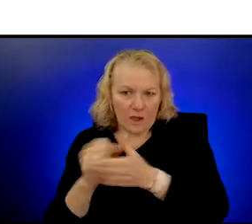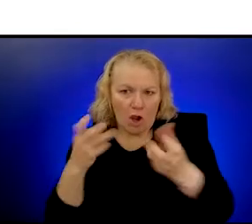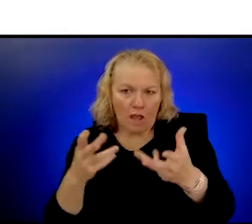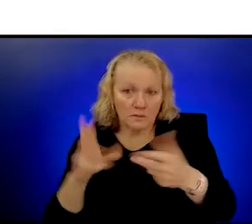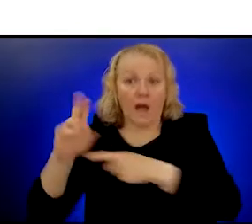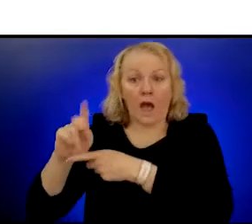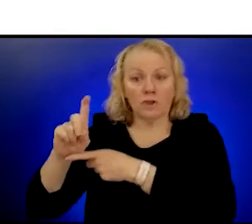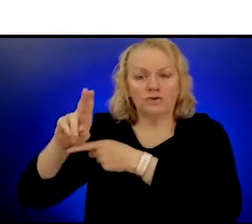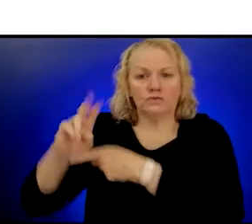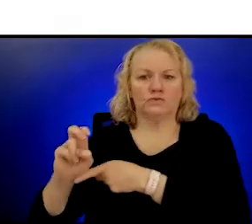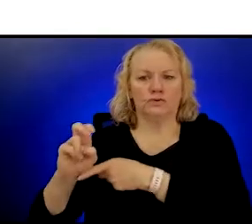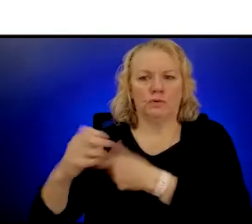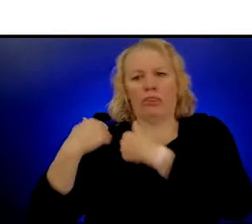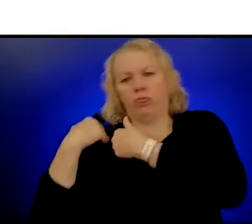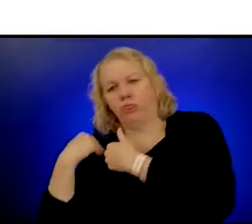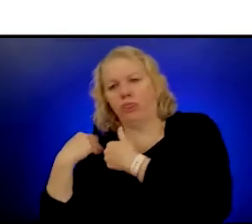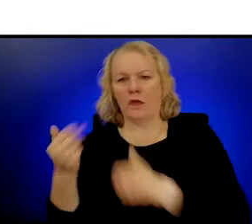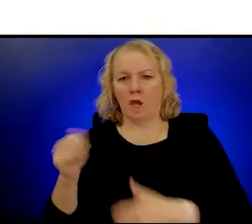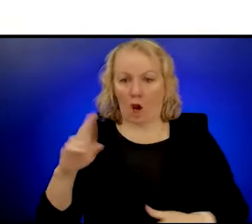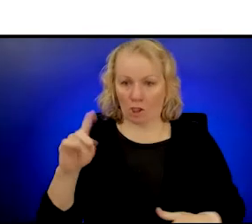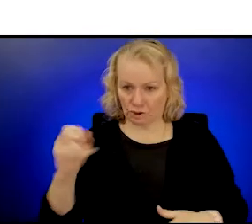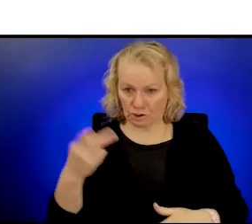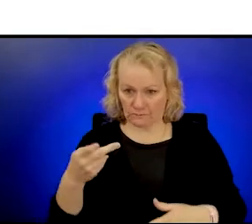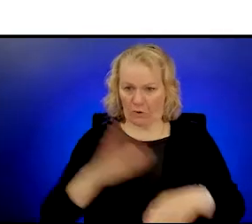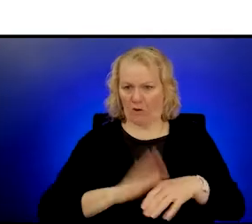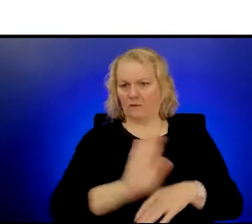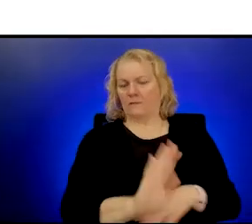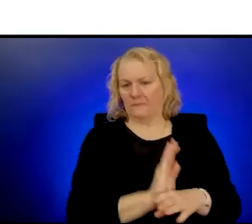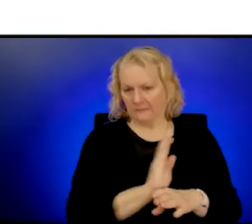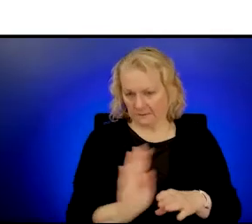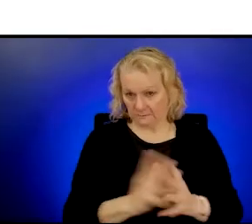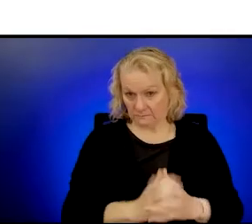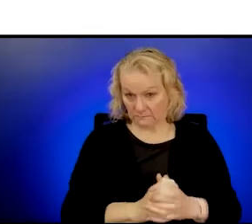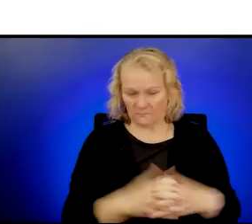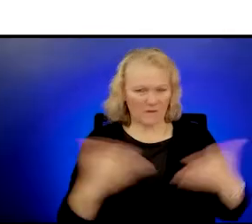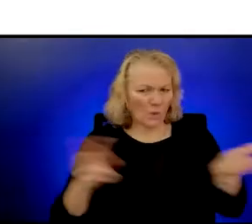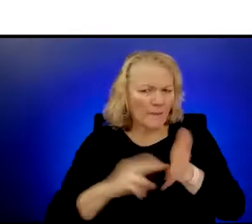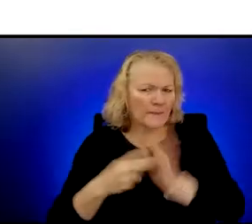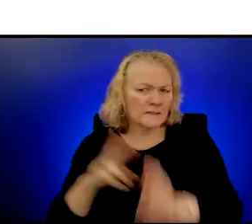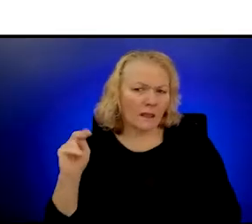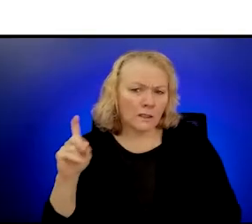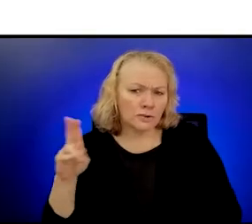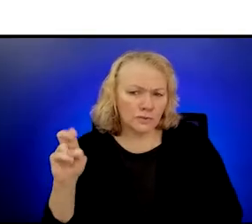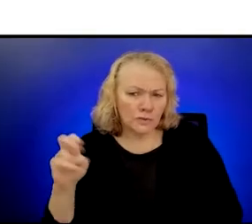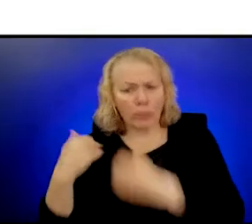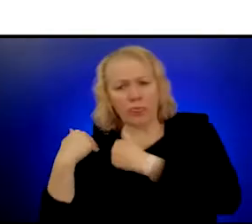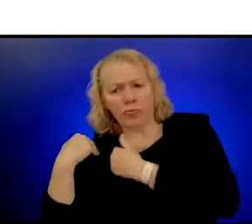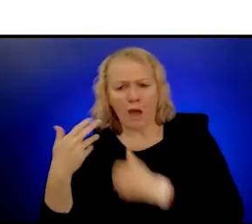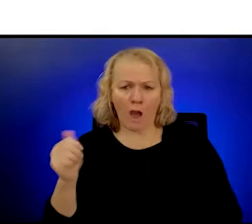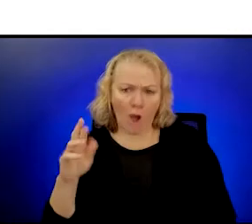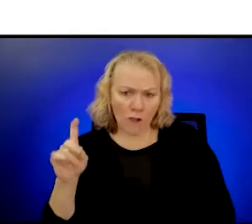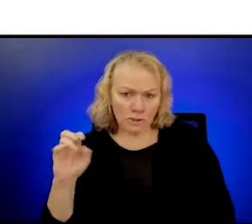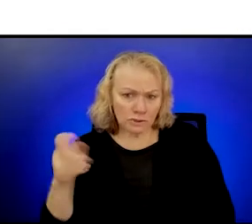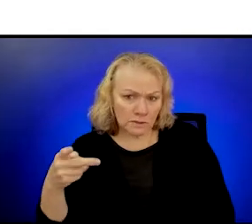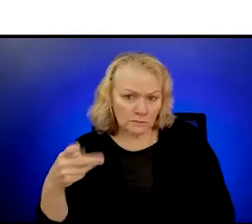hardship on the operation of the employer's business. Well, what's an undue hardship? An